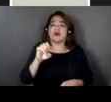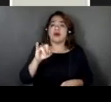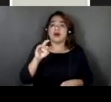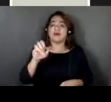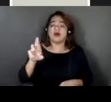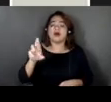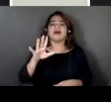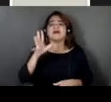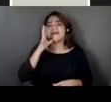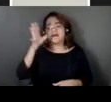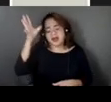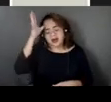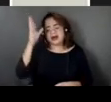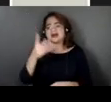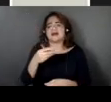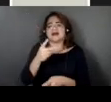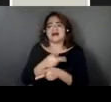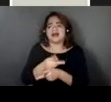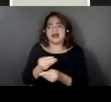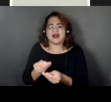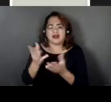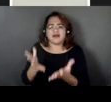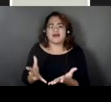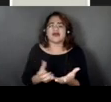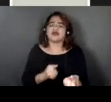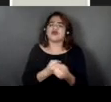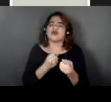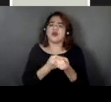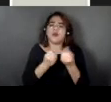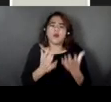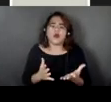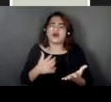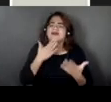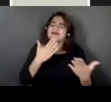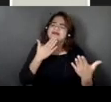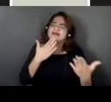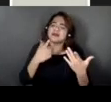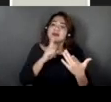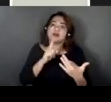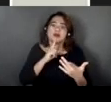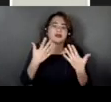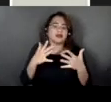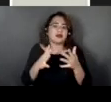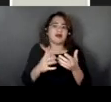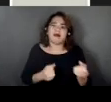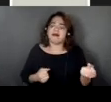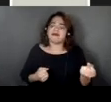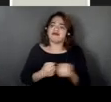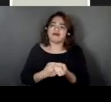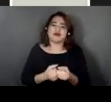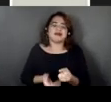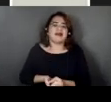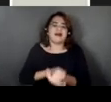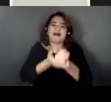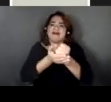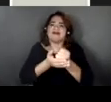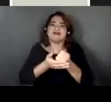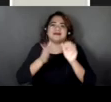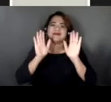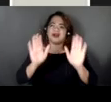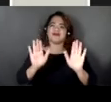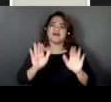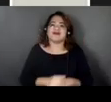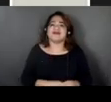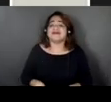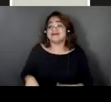and caregivers and supporters, because it's just so incredibly helpful. So. Well, thank you for